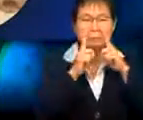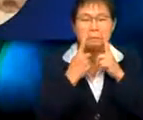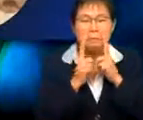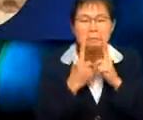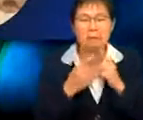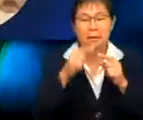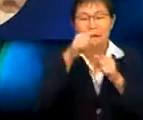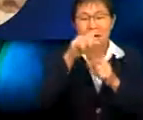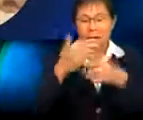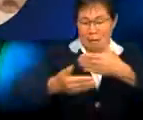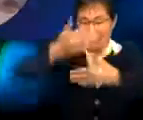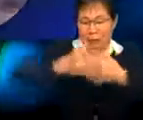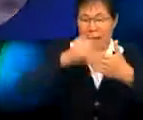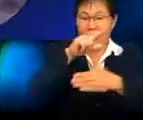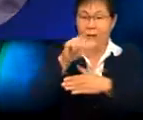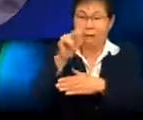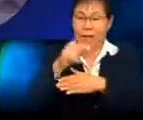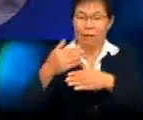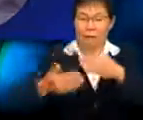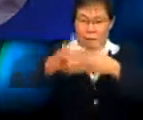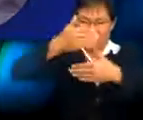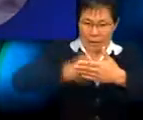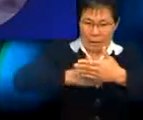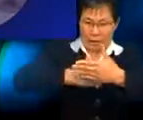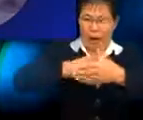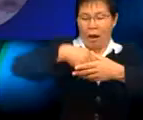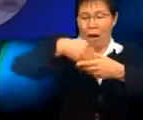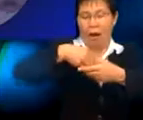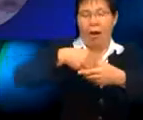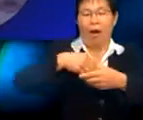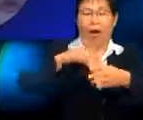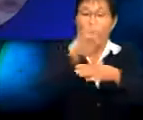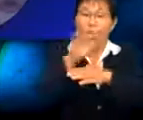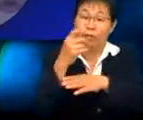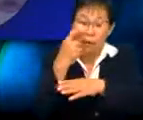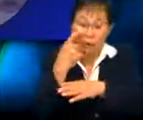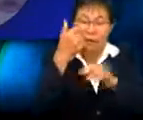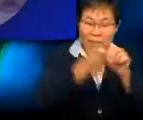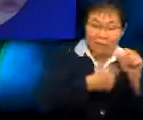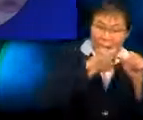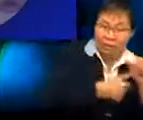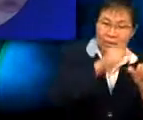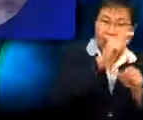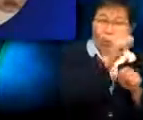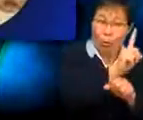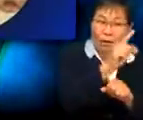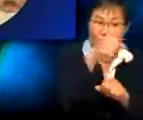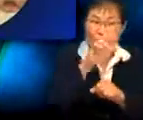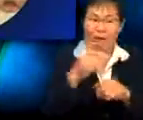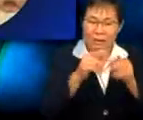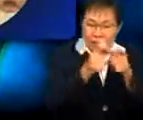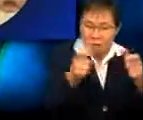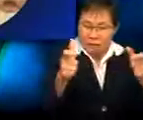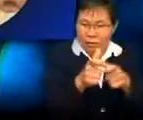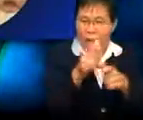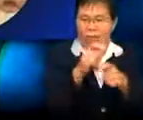There is a tear gland behind the upper eyelid at the outer corner of the eye. Each gland is about the